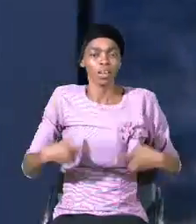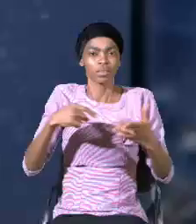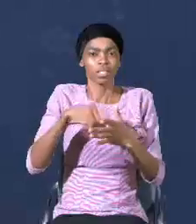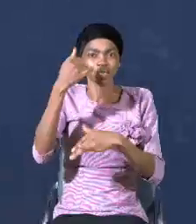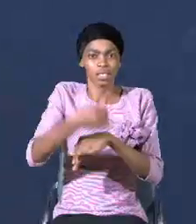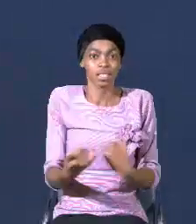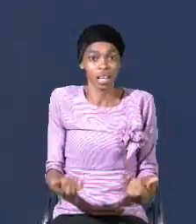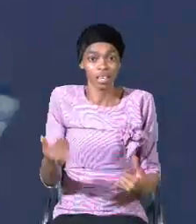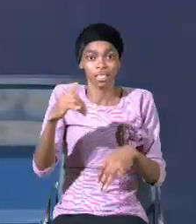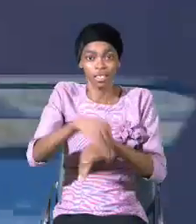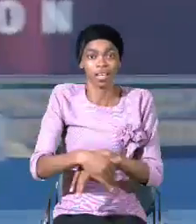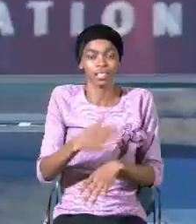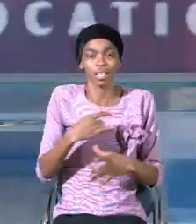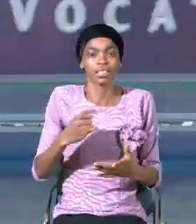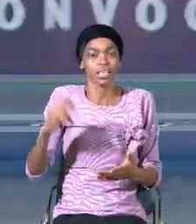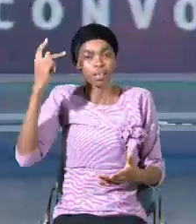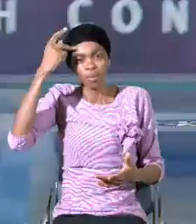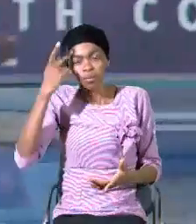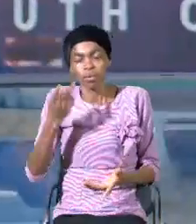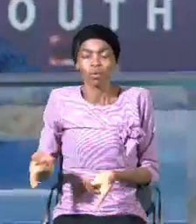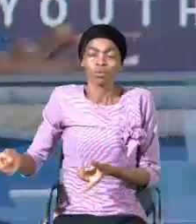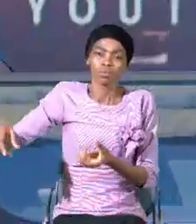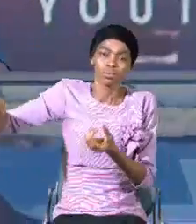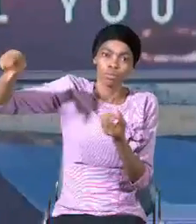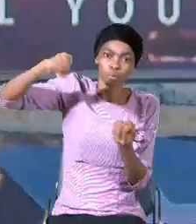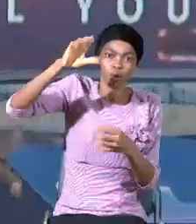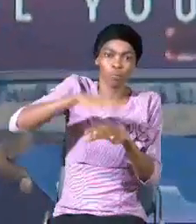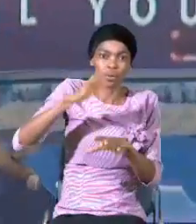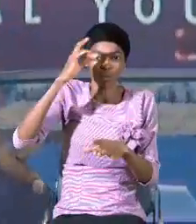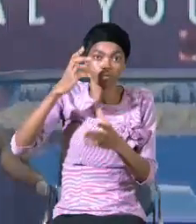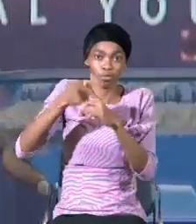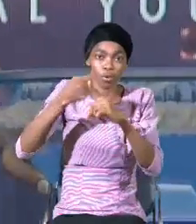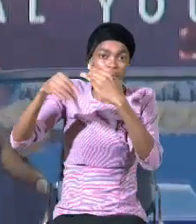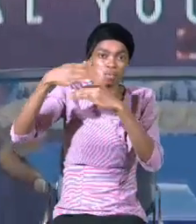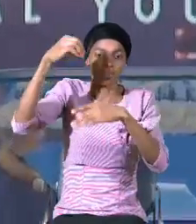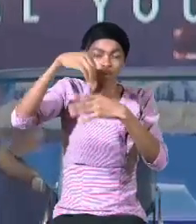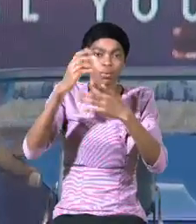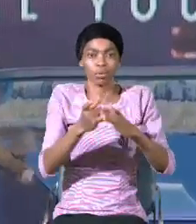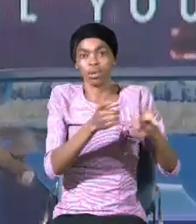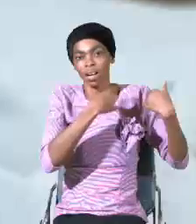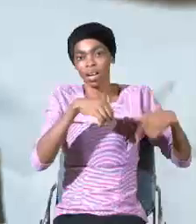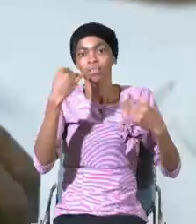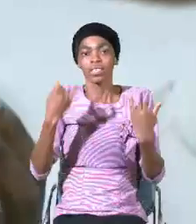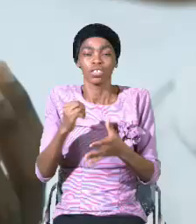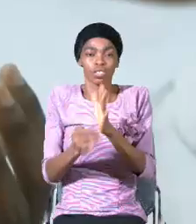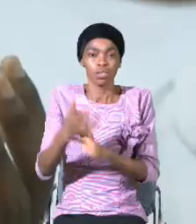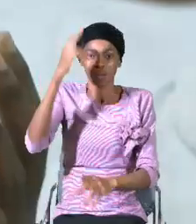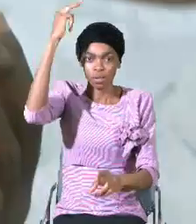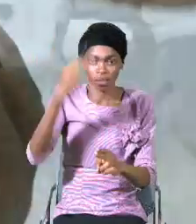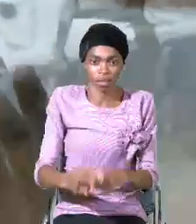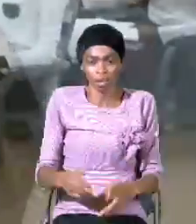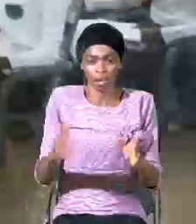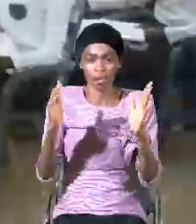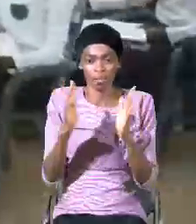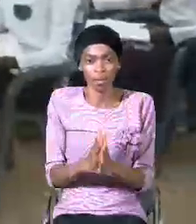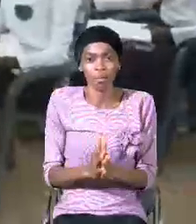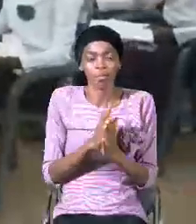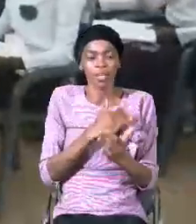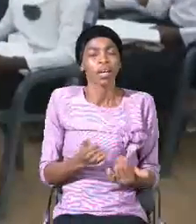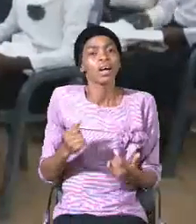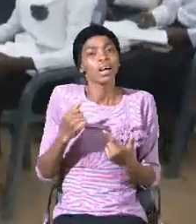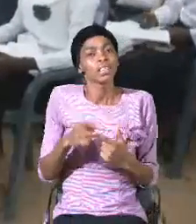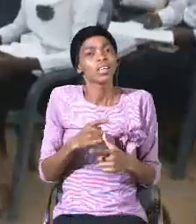a purpose drops from heaven into your heart tonight in Jesus' name. And then all of